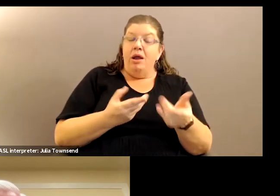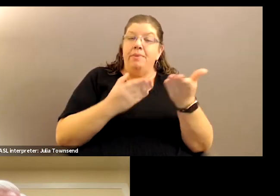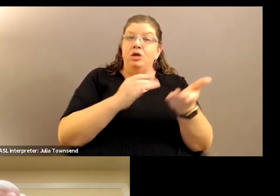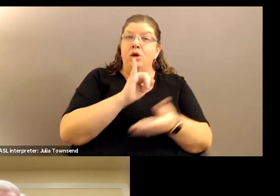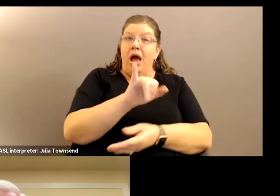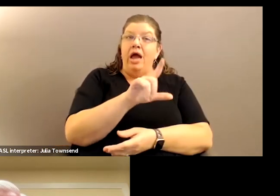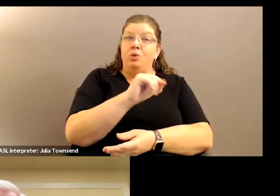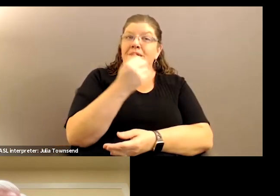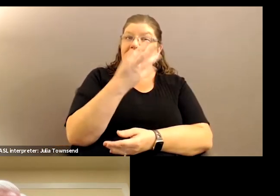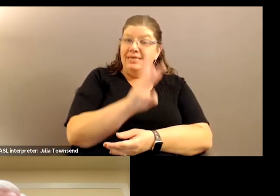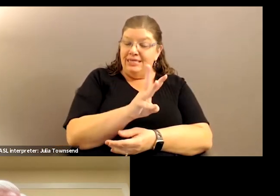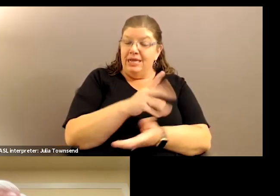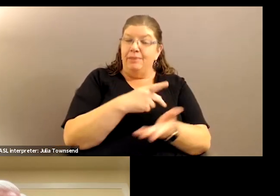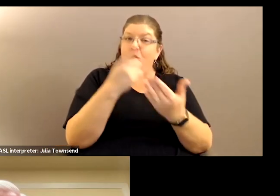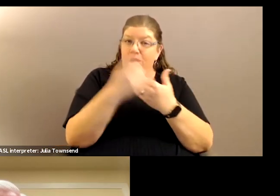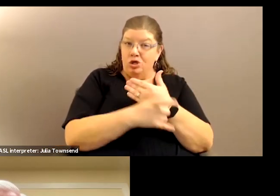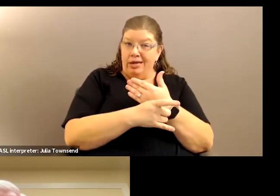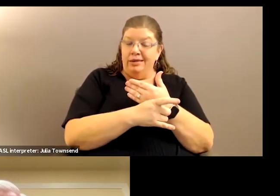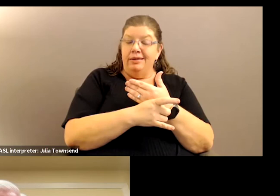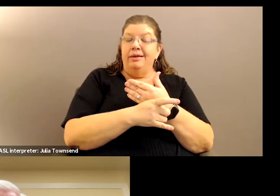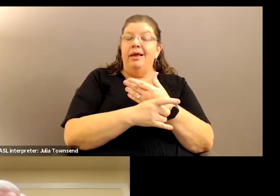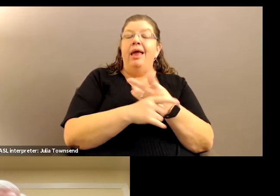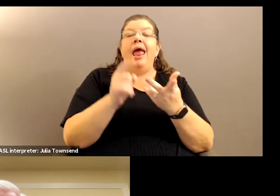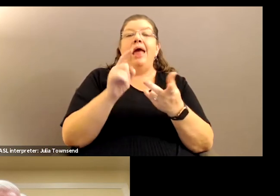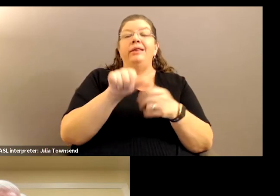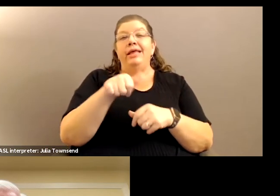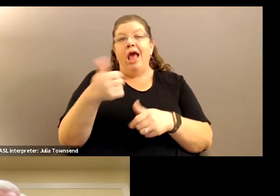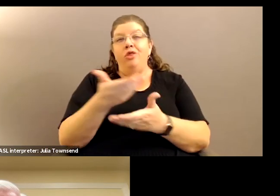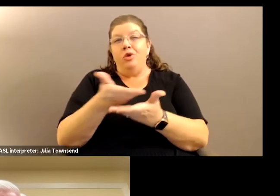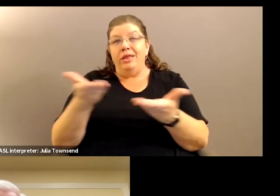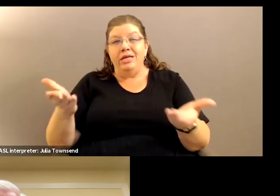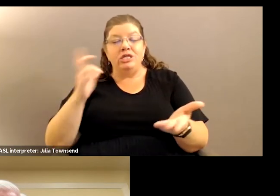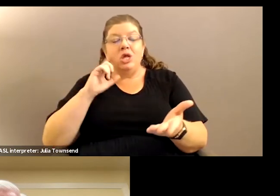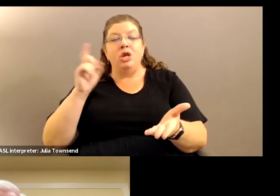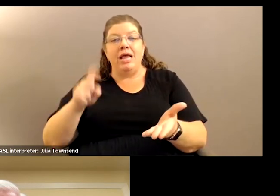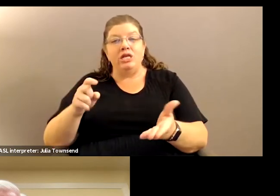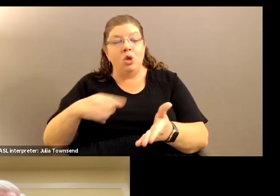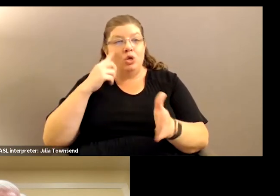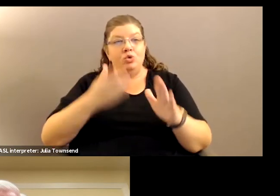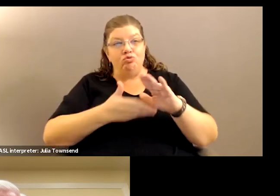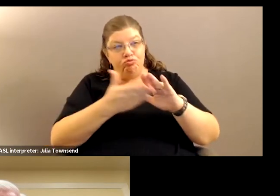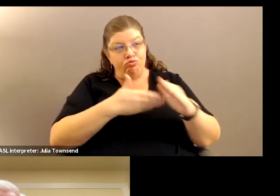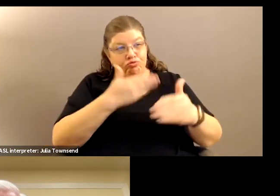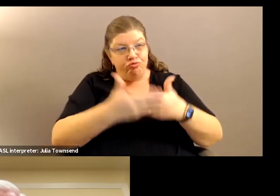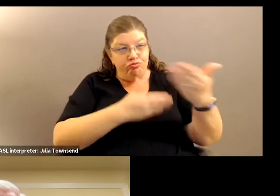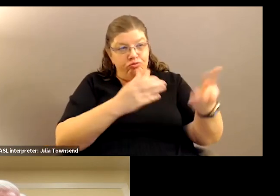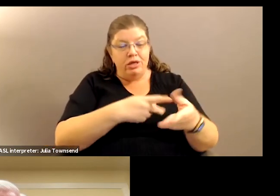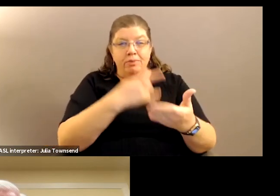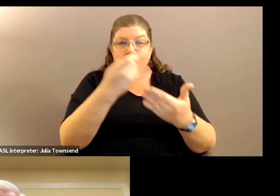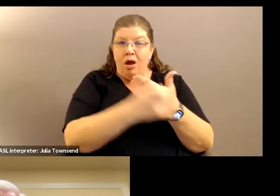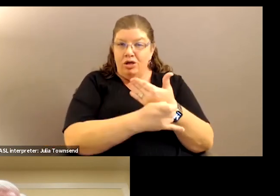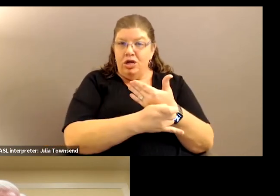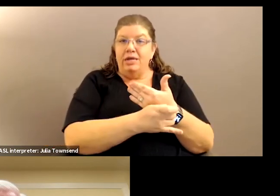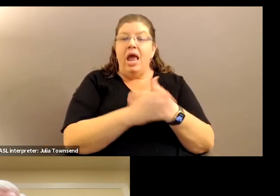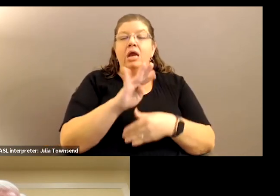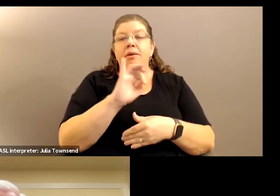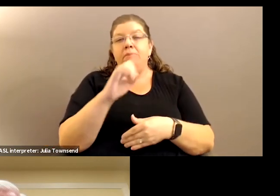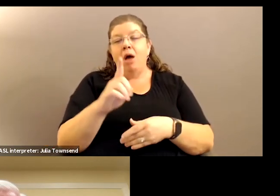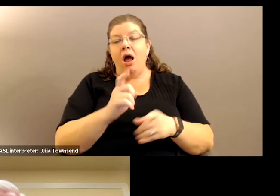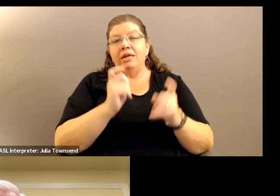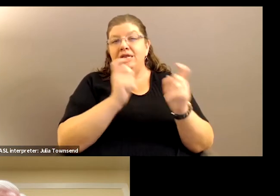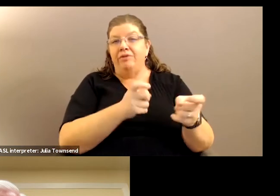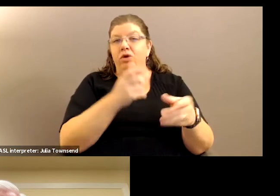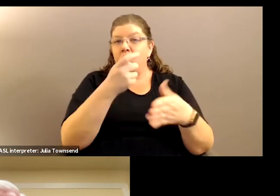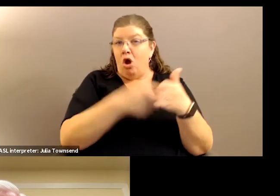projects and the associated resources necessary to administer the projects and bond delivery costs the